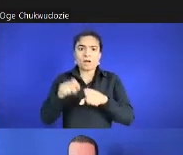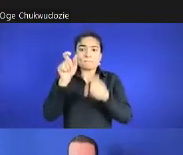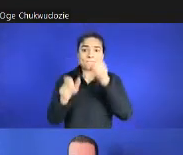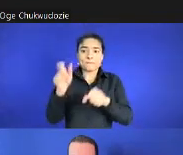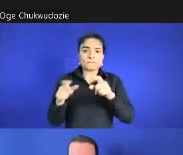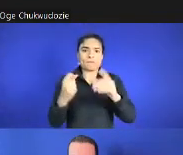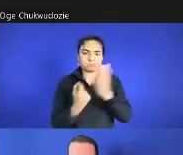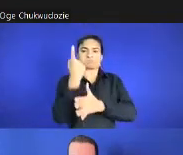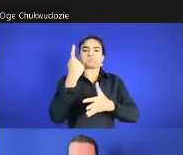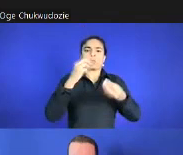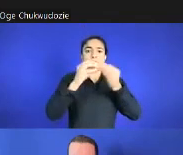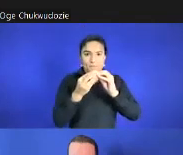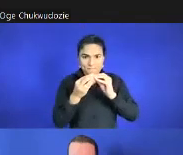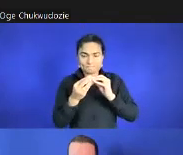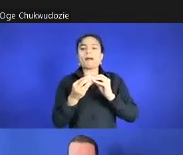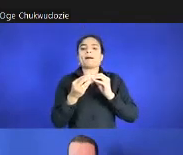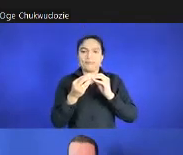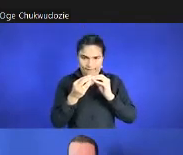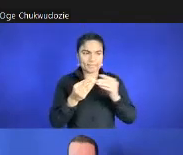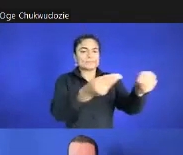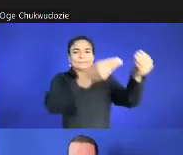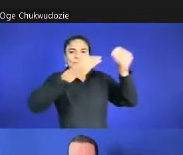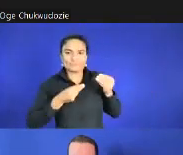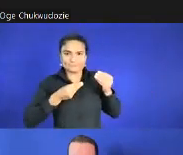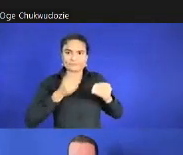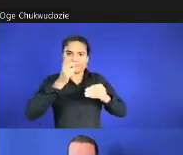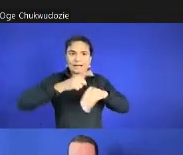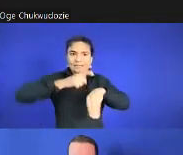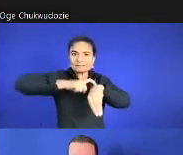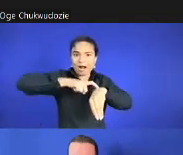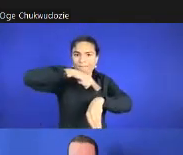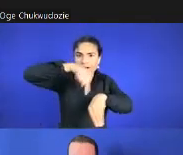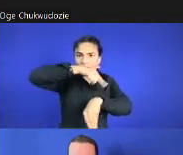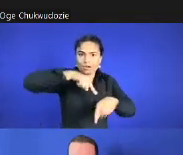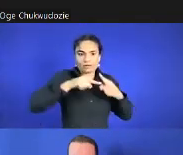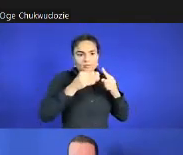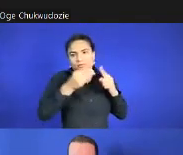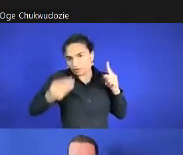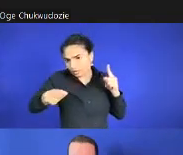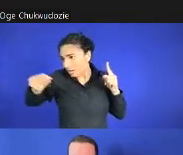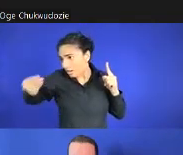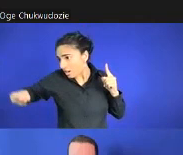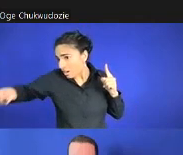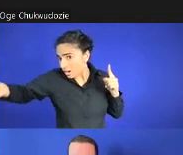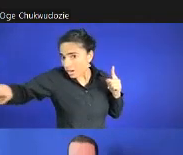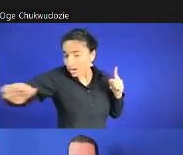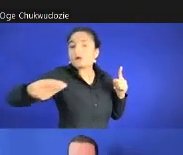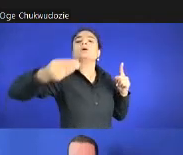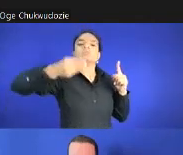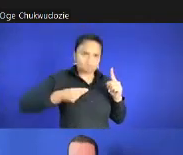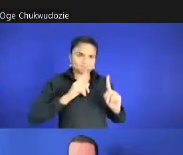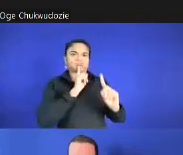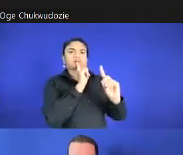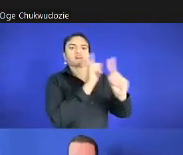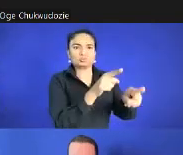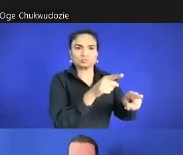Not just the time, the method through which that response will be provided. Sometimes we have a challenge